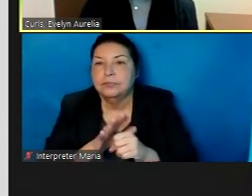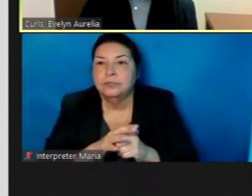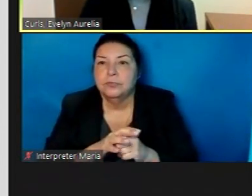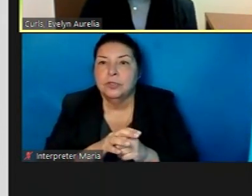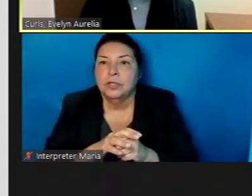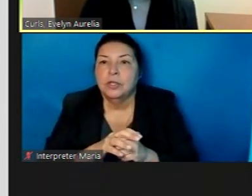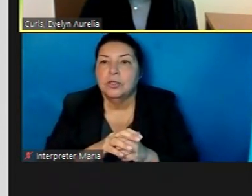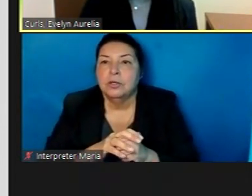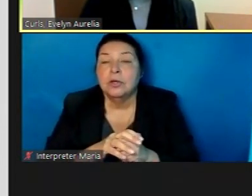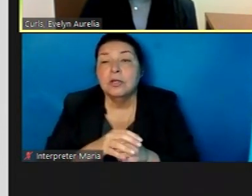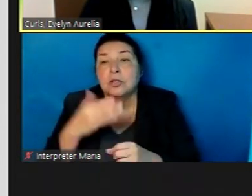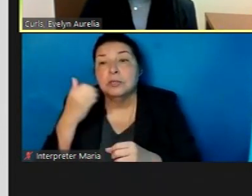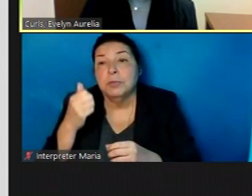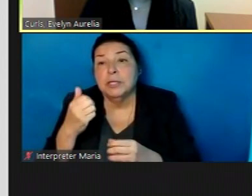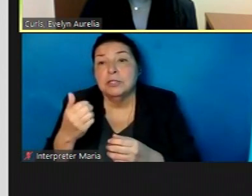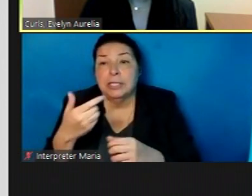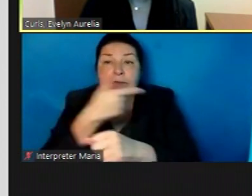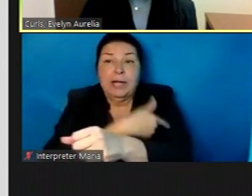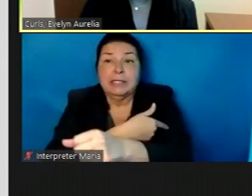vaccinate it then instead of waiting.